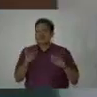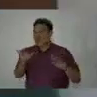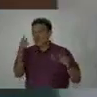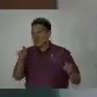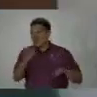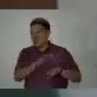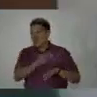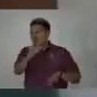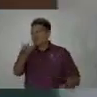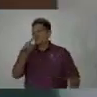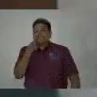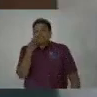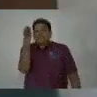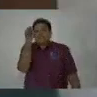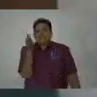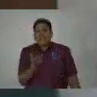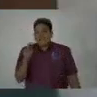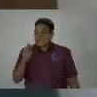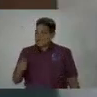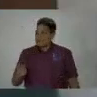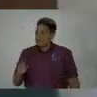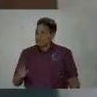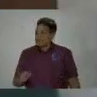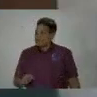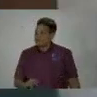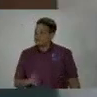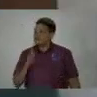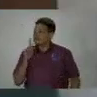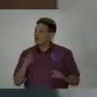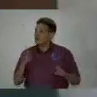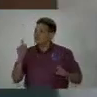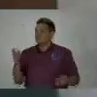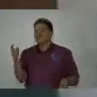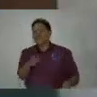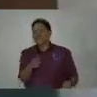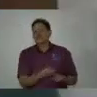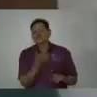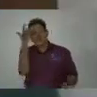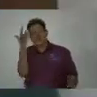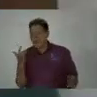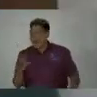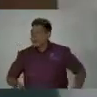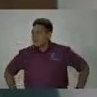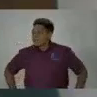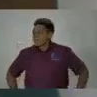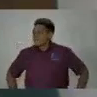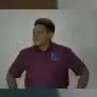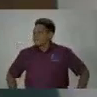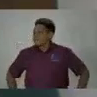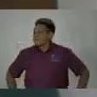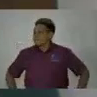on the mere say-so of the NIB. The question must be asked, why?